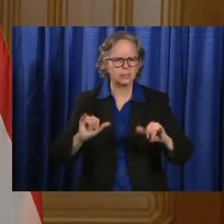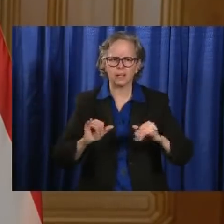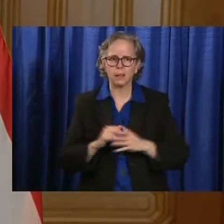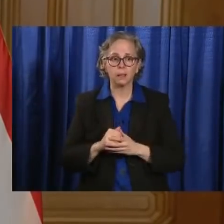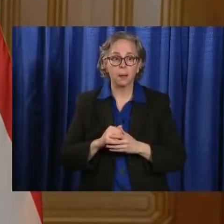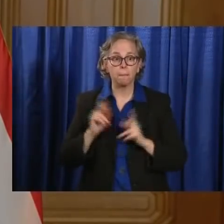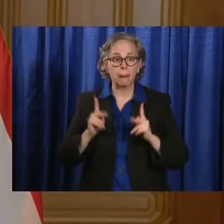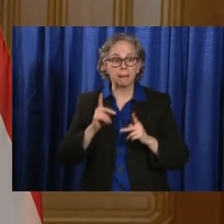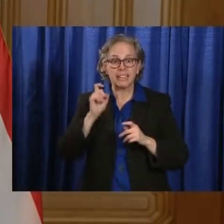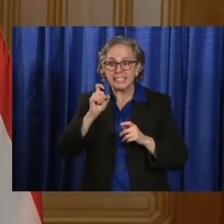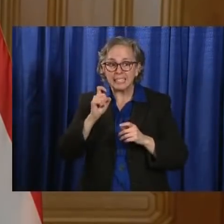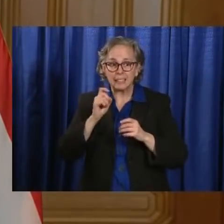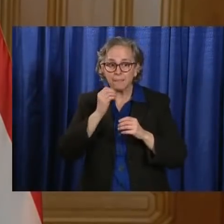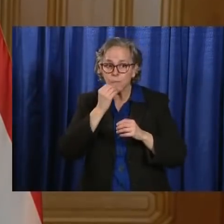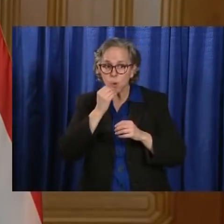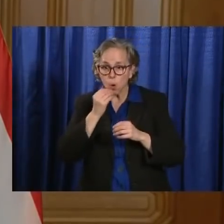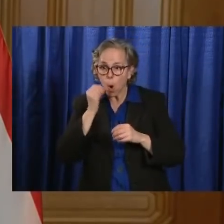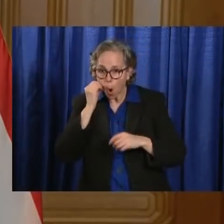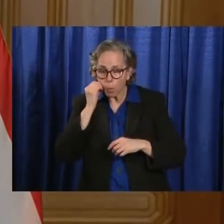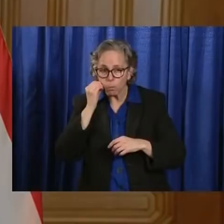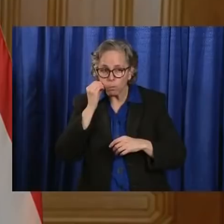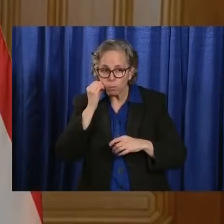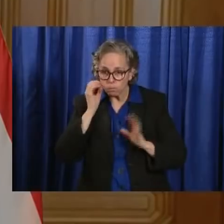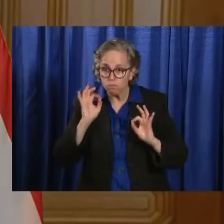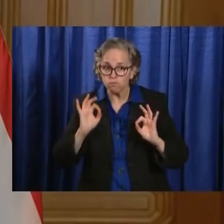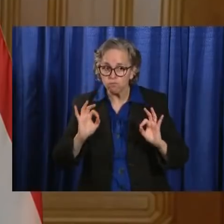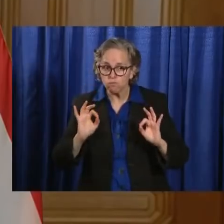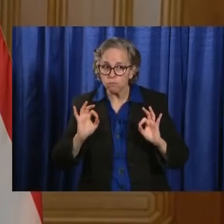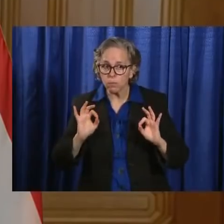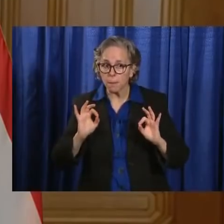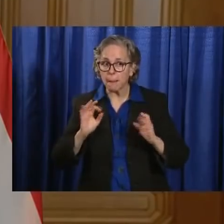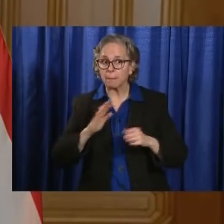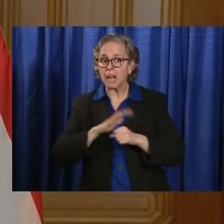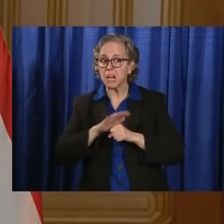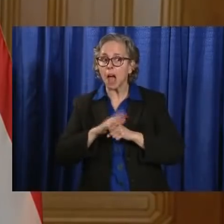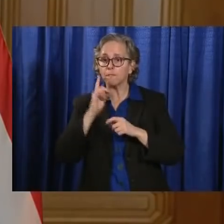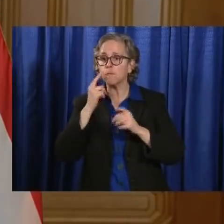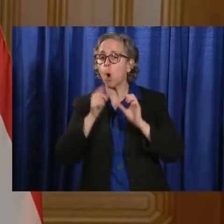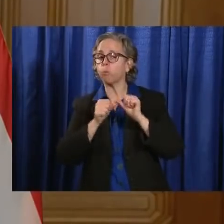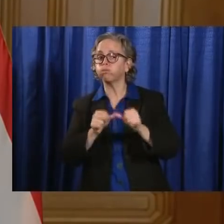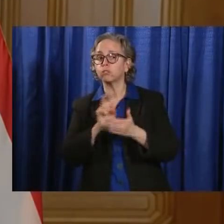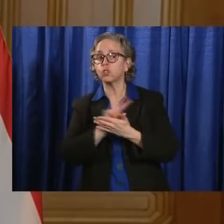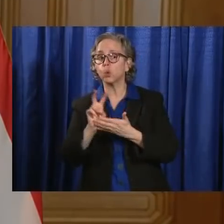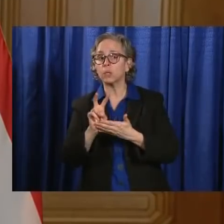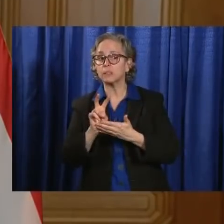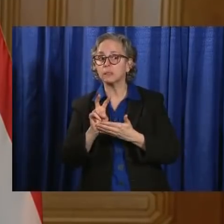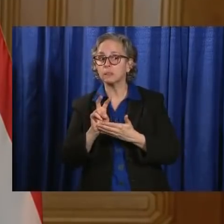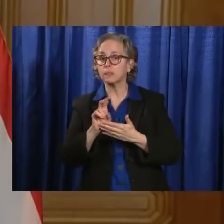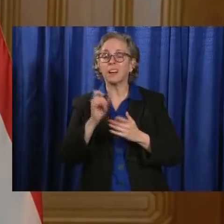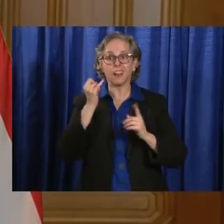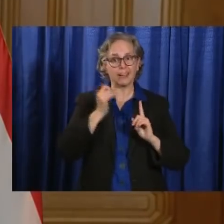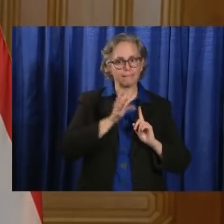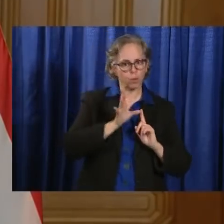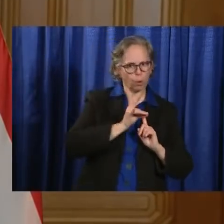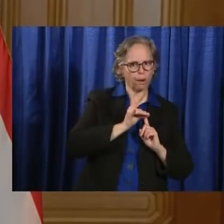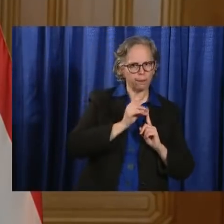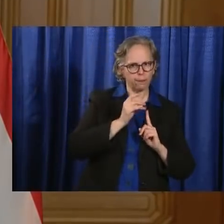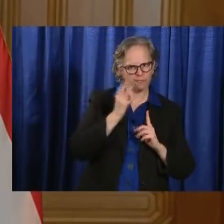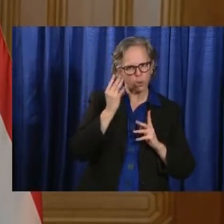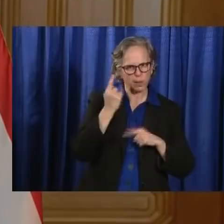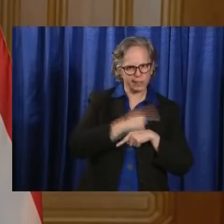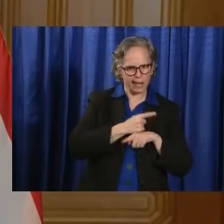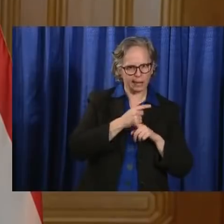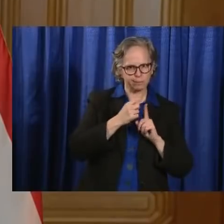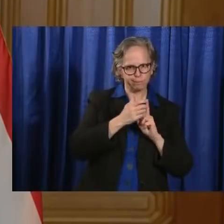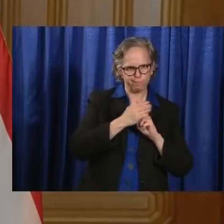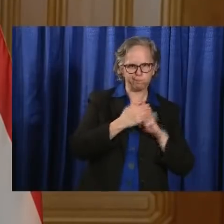you might want to make sure you got enough for 14 days in case you get sick. But you don't